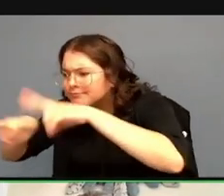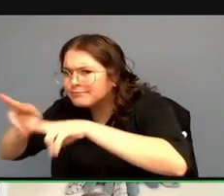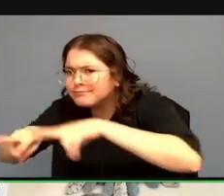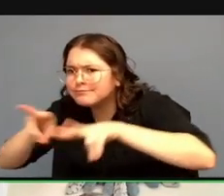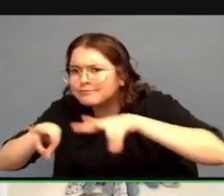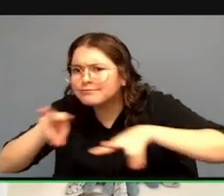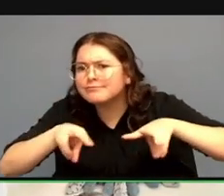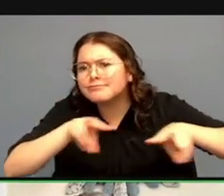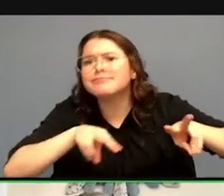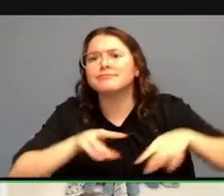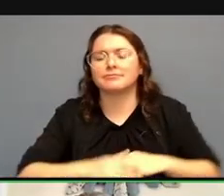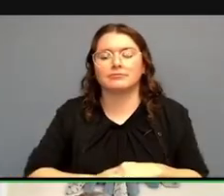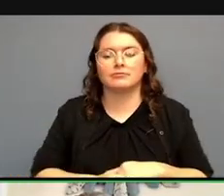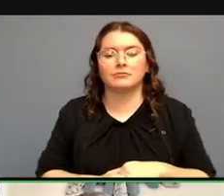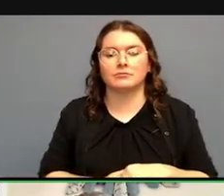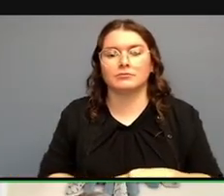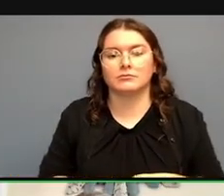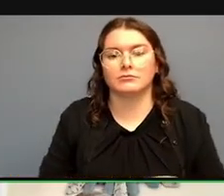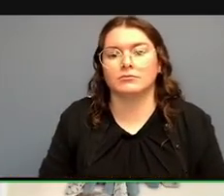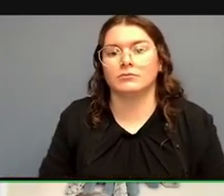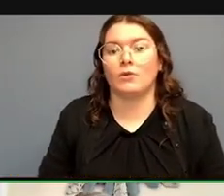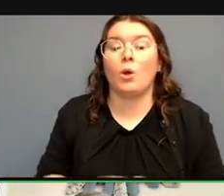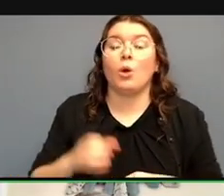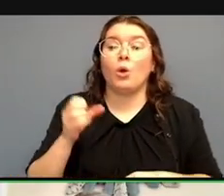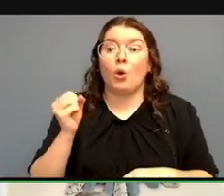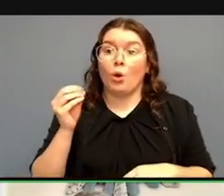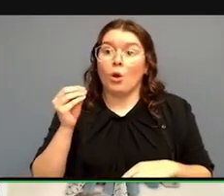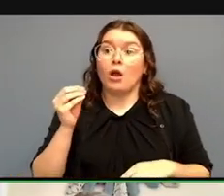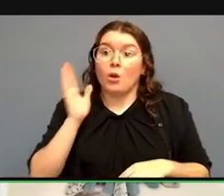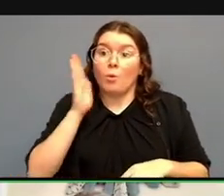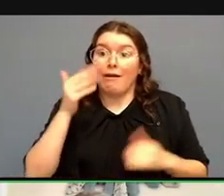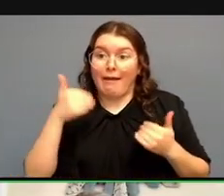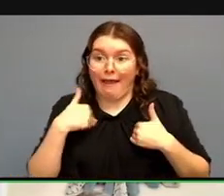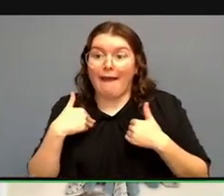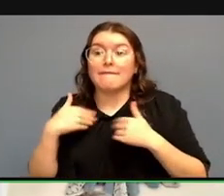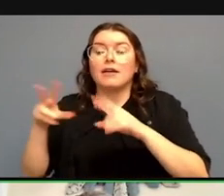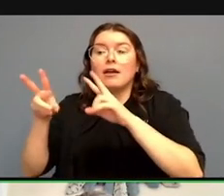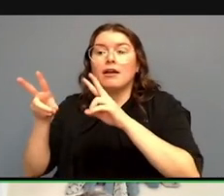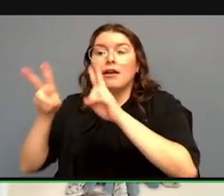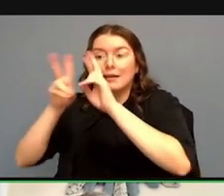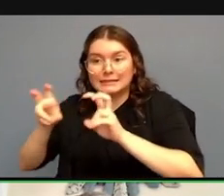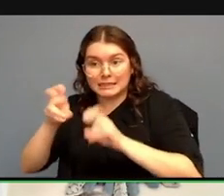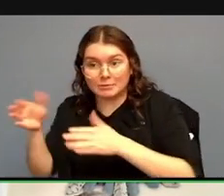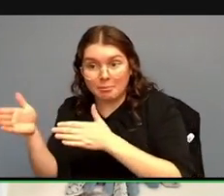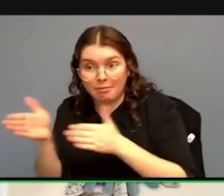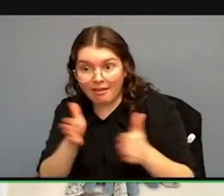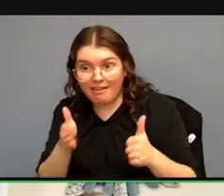assess. So you're going to get an assessment plan that says